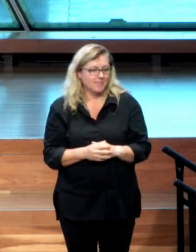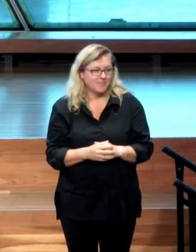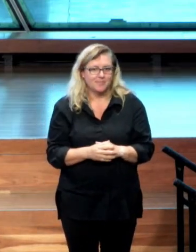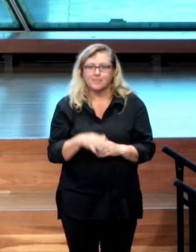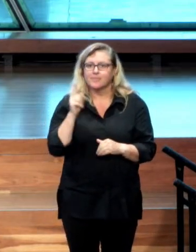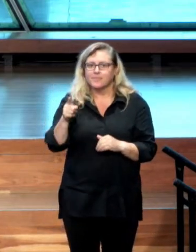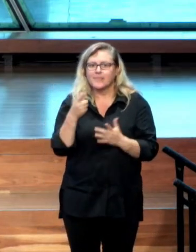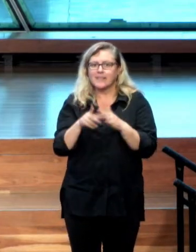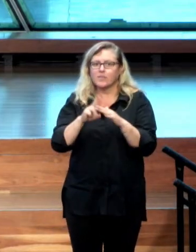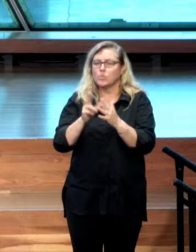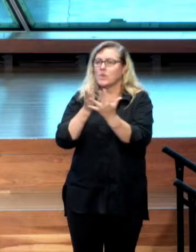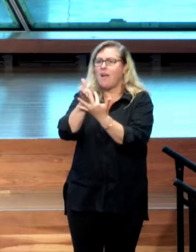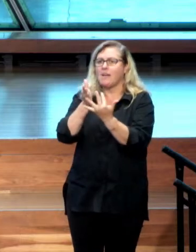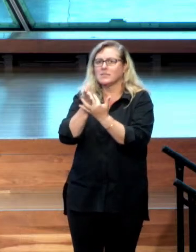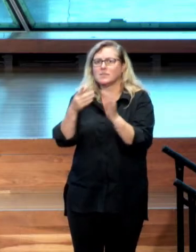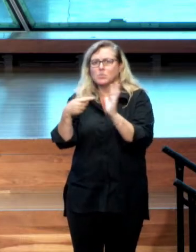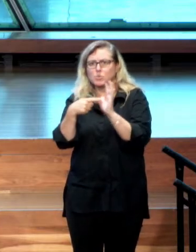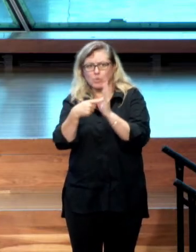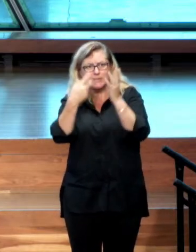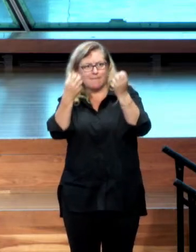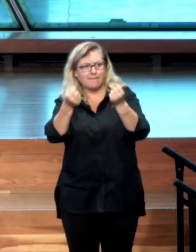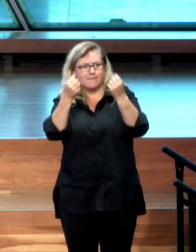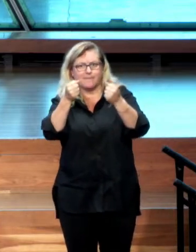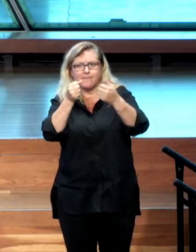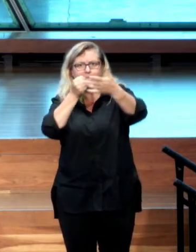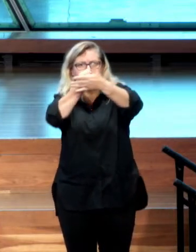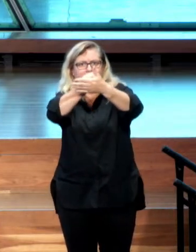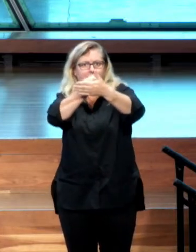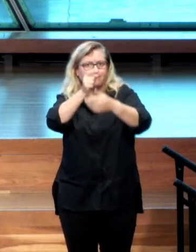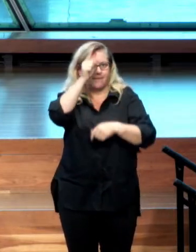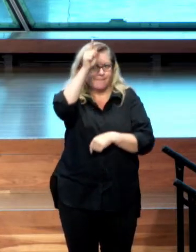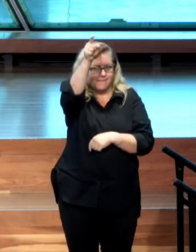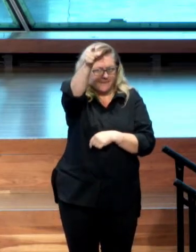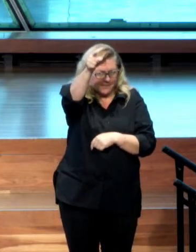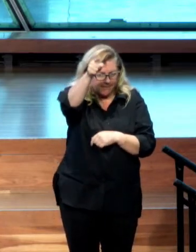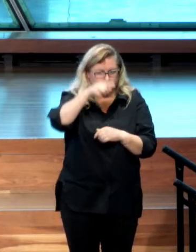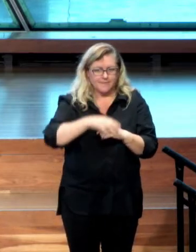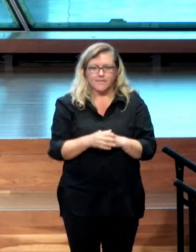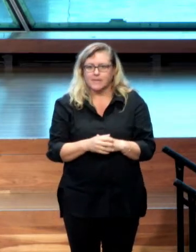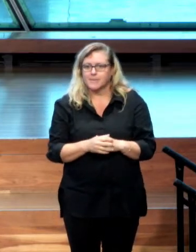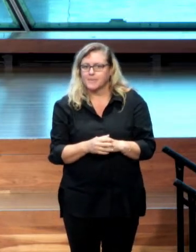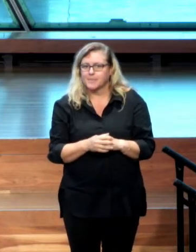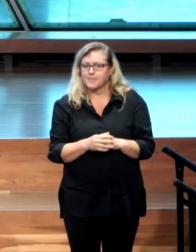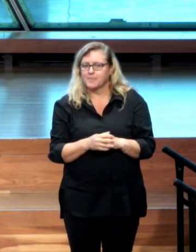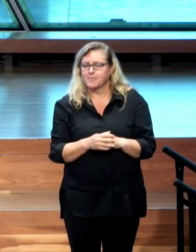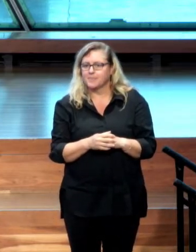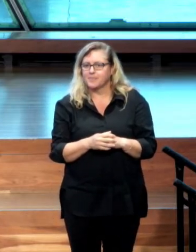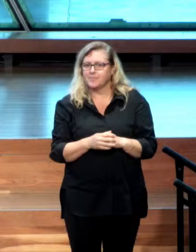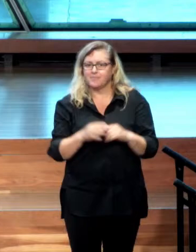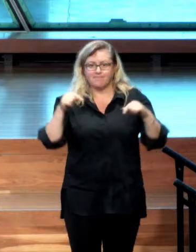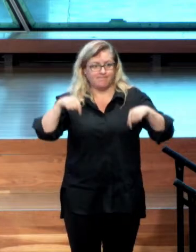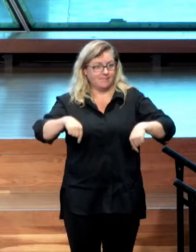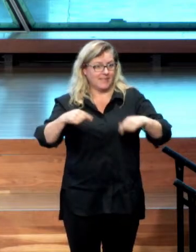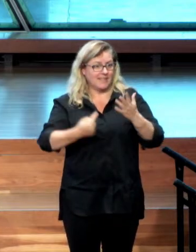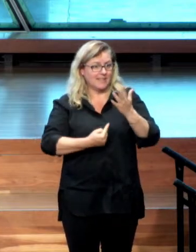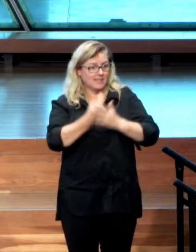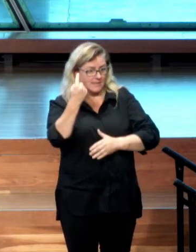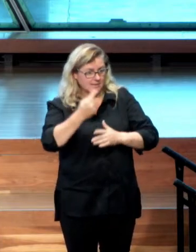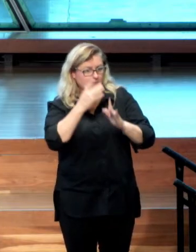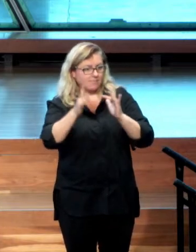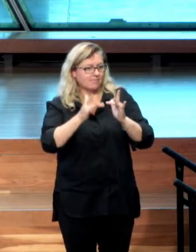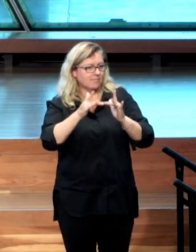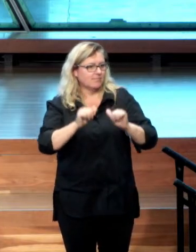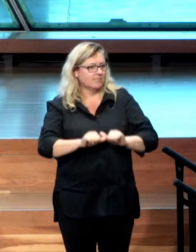for accessible toilets, there are some at the rear doors of the venue. And this event is being live